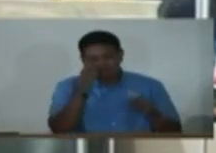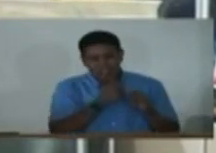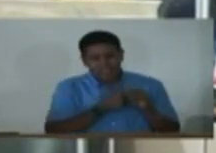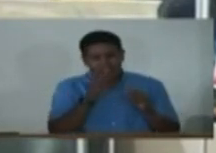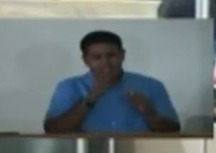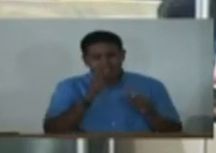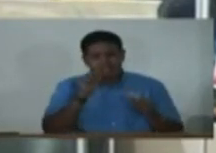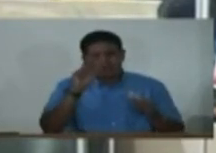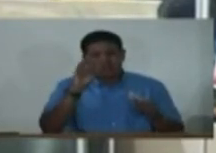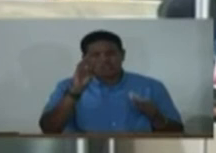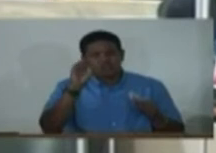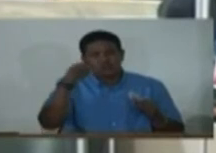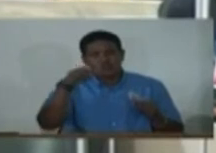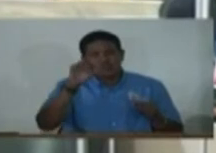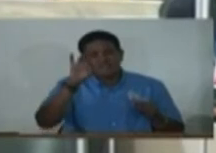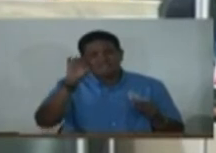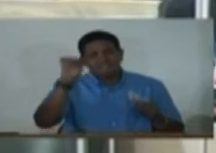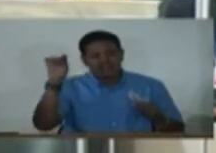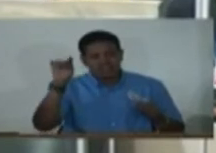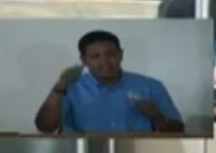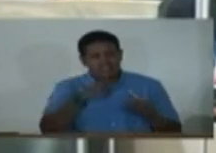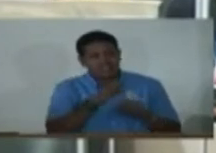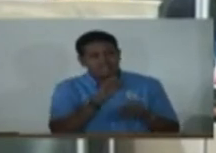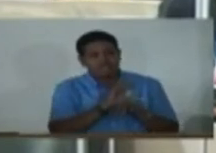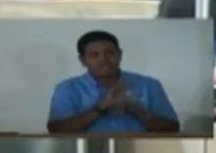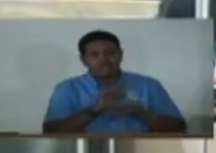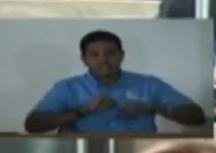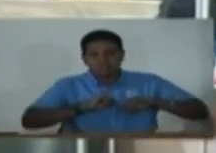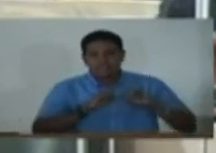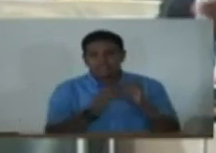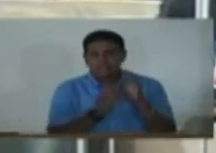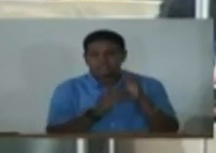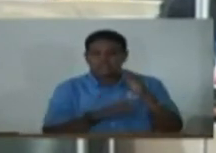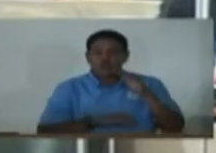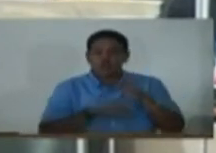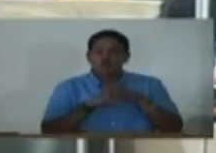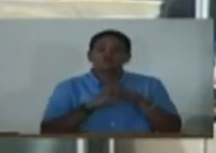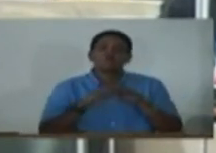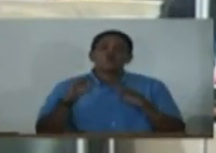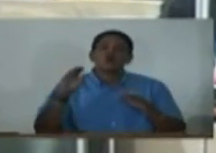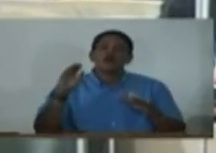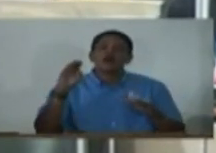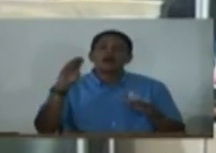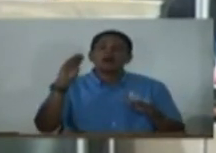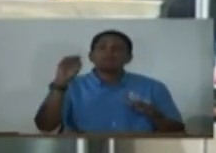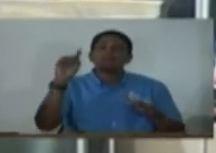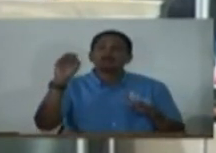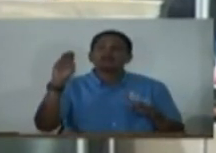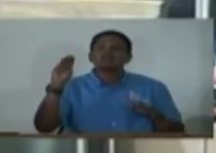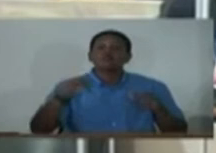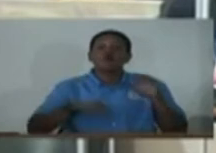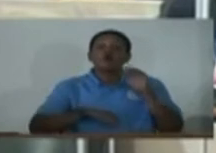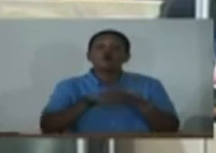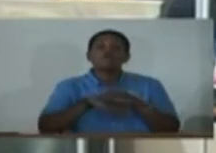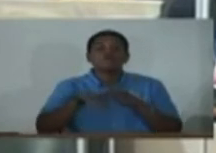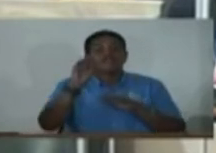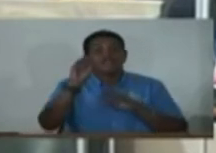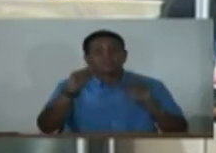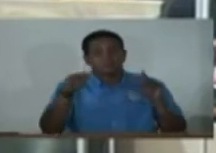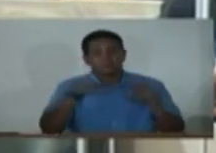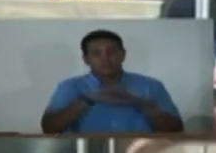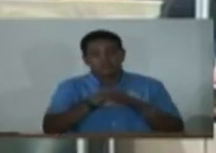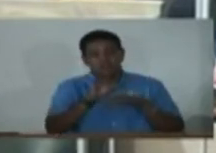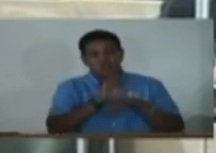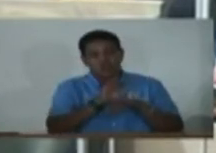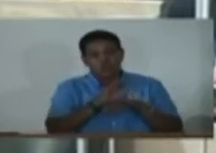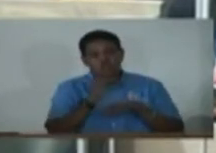36 square feet of church space, up to a maximum of 50 persons. So